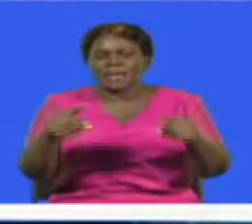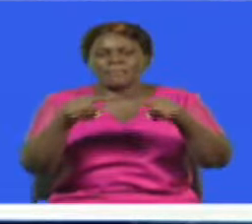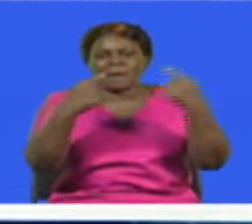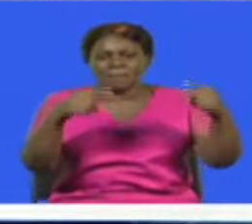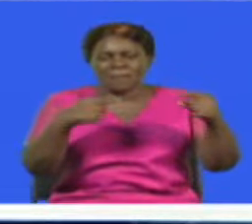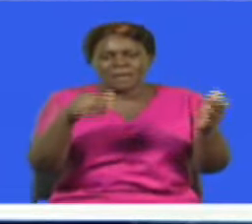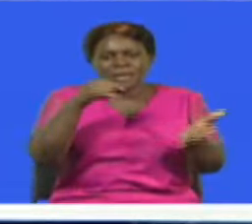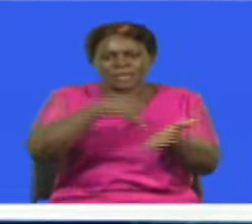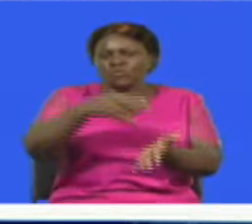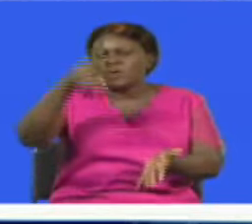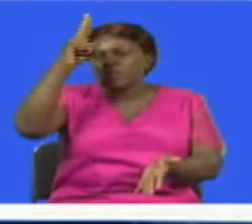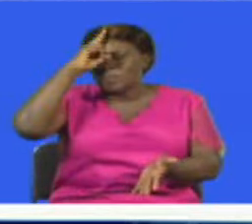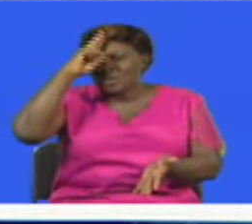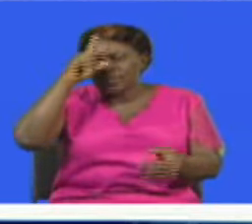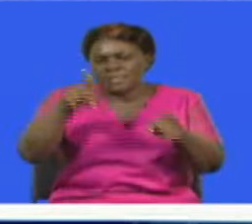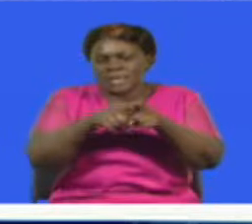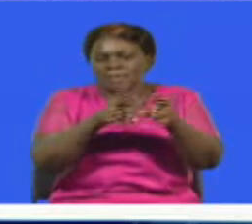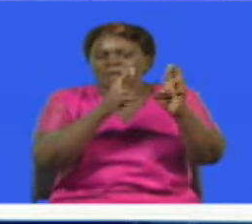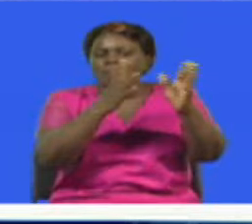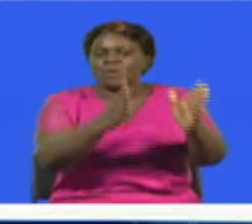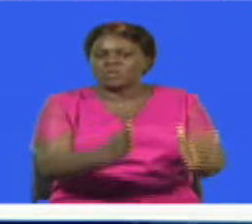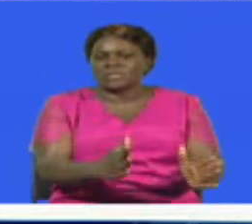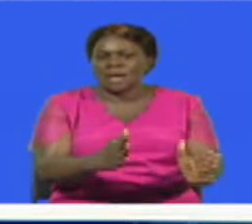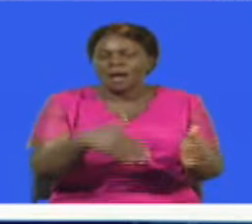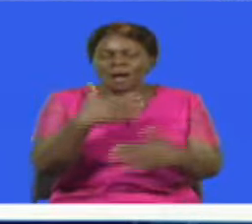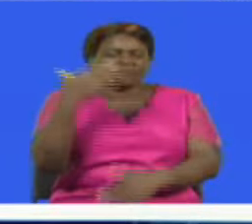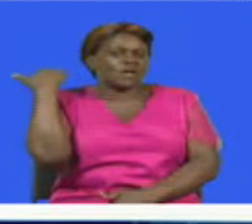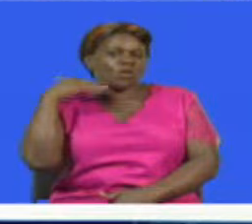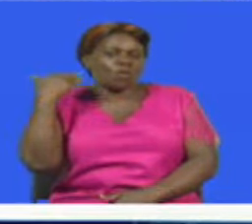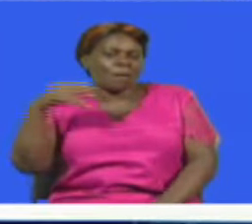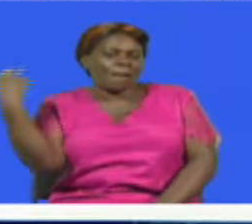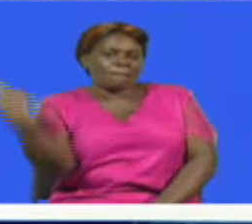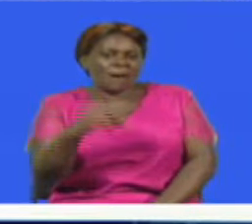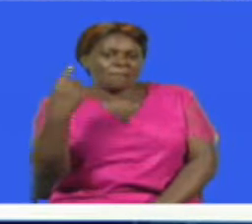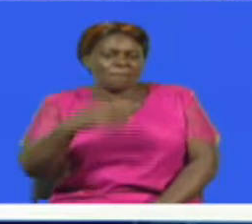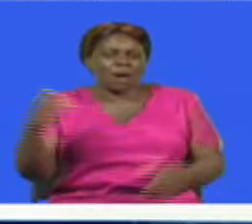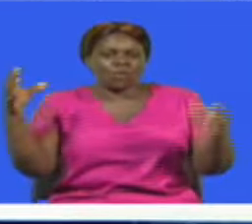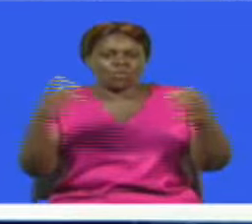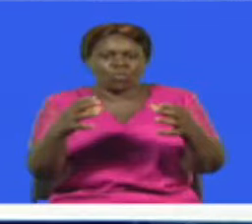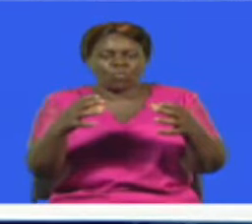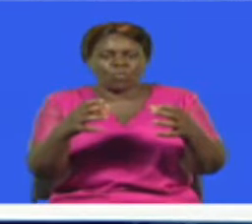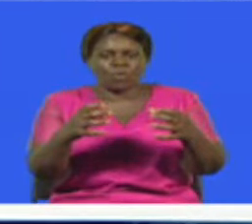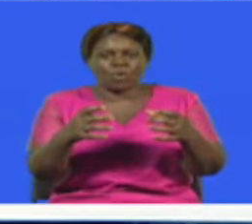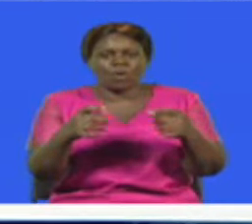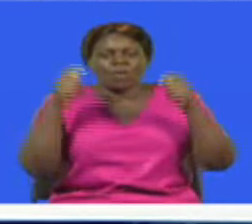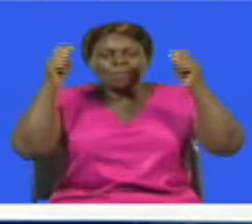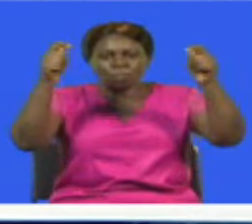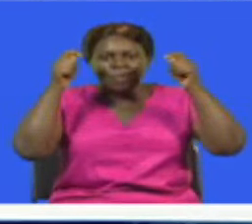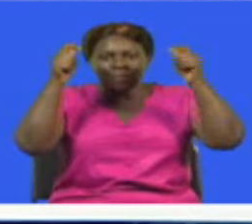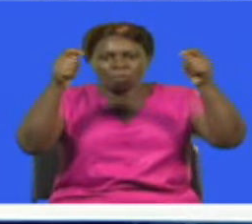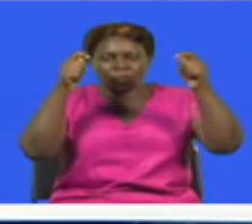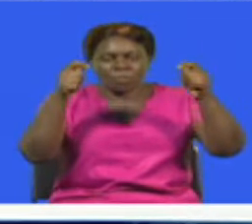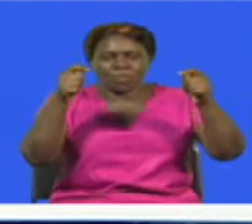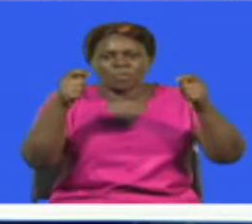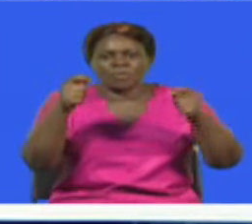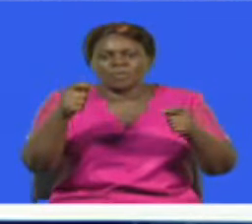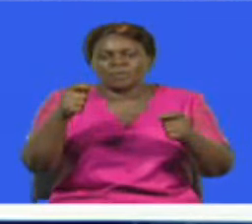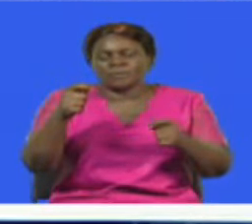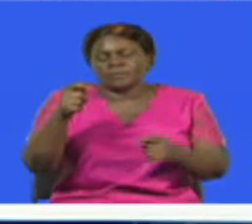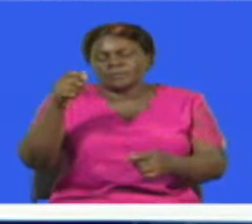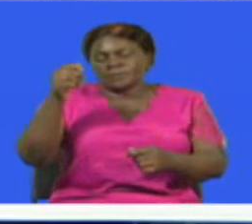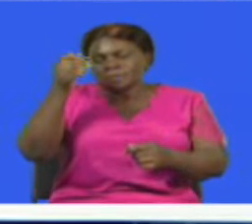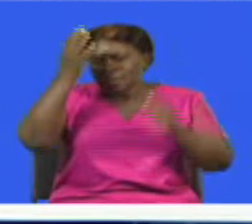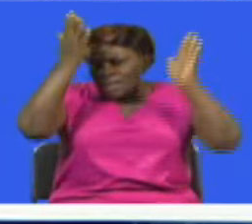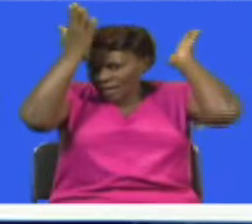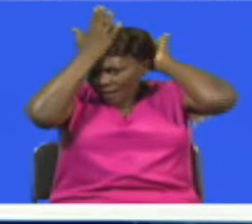including police officers and journalists, after goons attacked a team covering a gold miners' protest in Isulu,